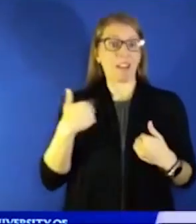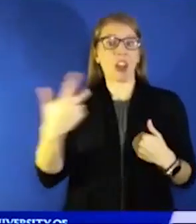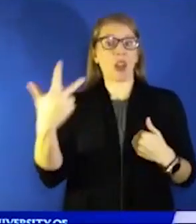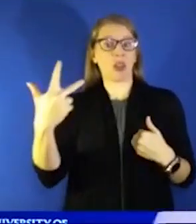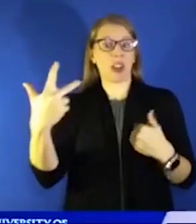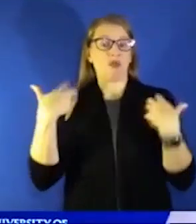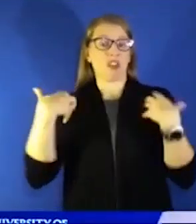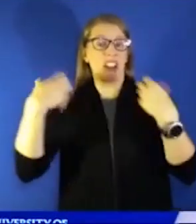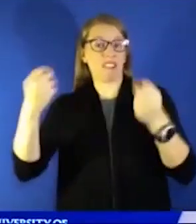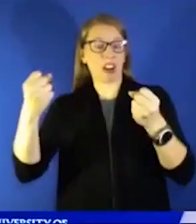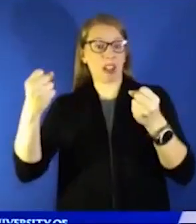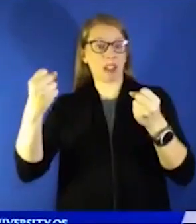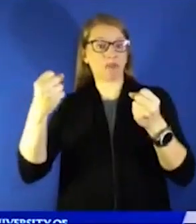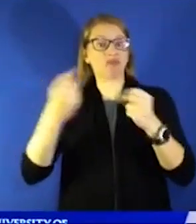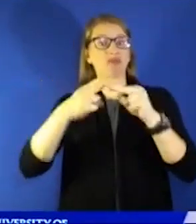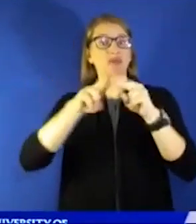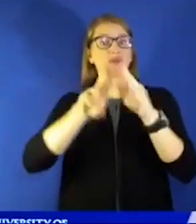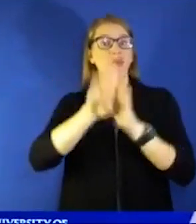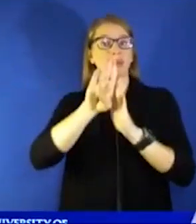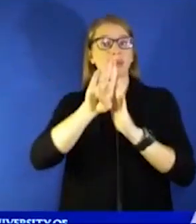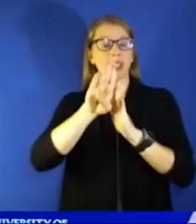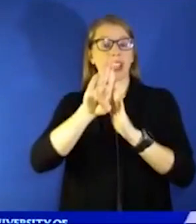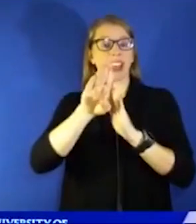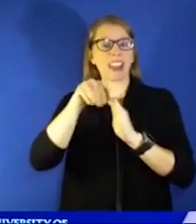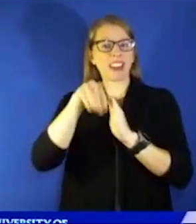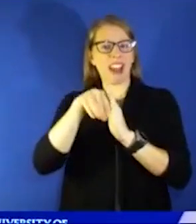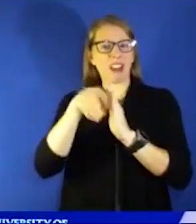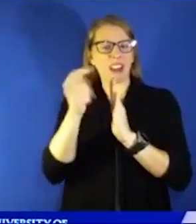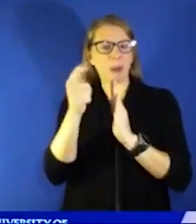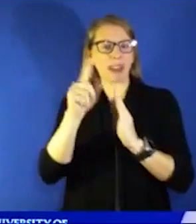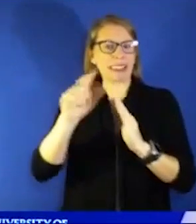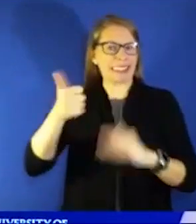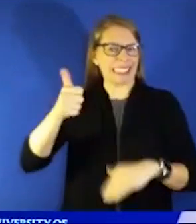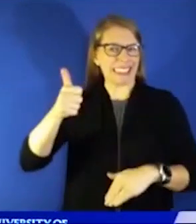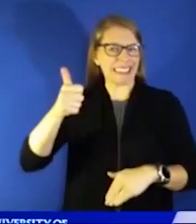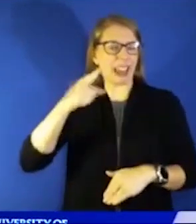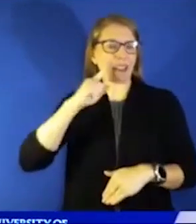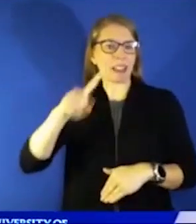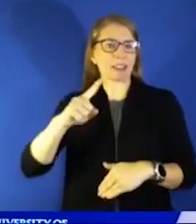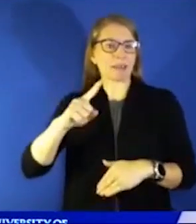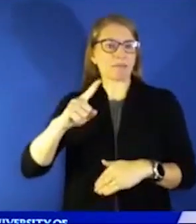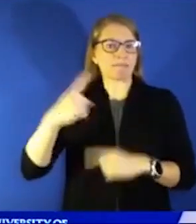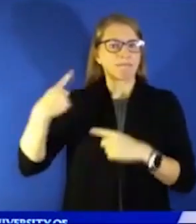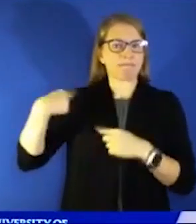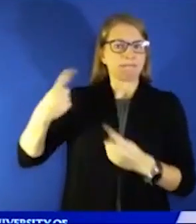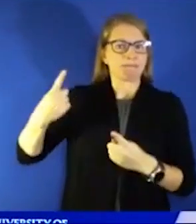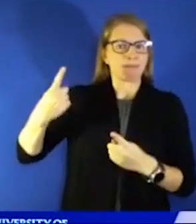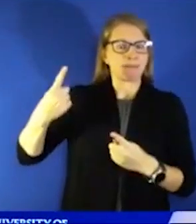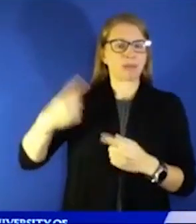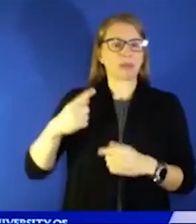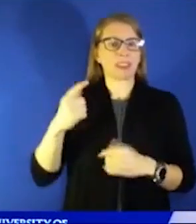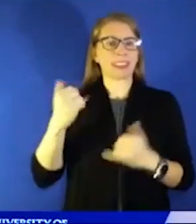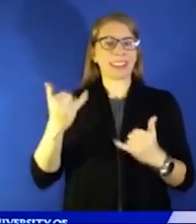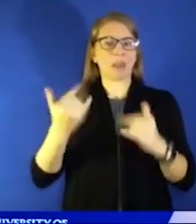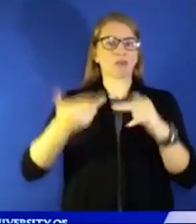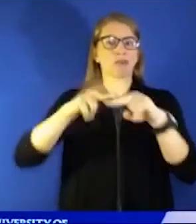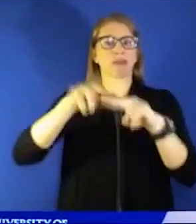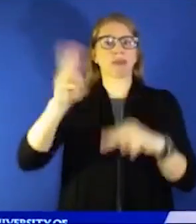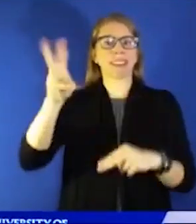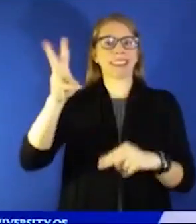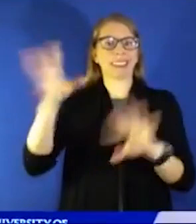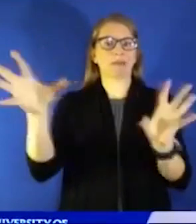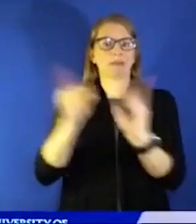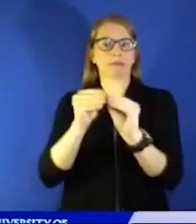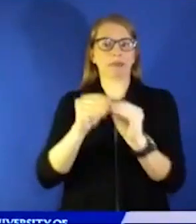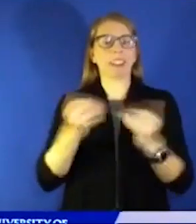they've gone up too. They were down a little bit, I think to 10 at one point, but have since increased now to 16 again. So still,